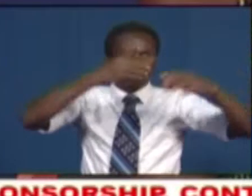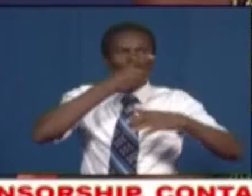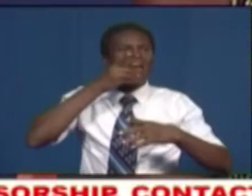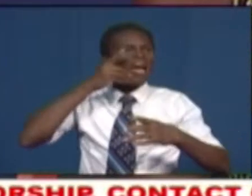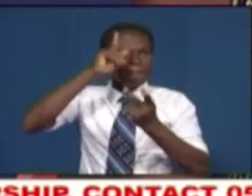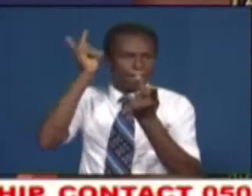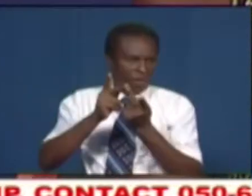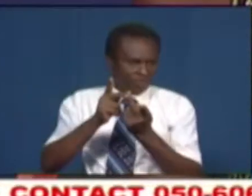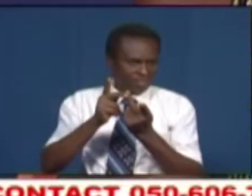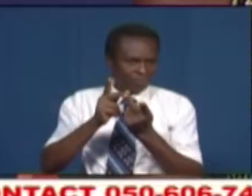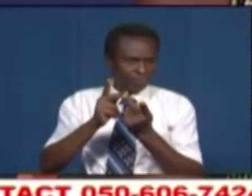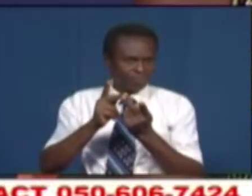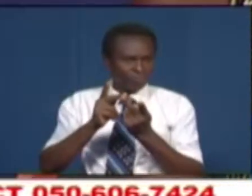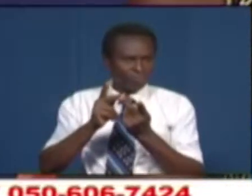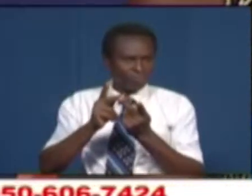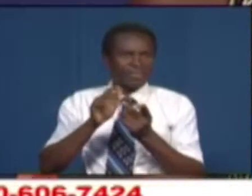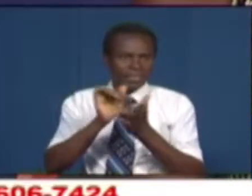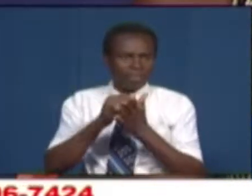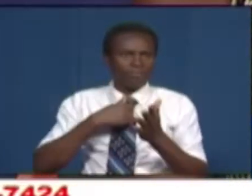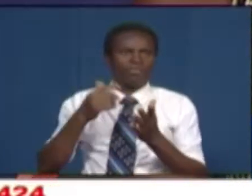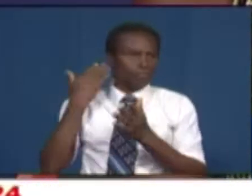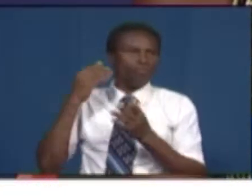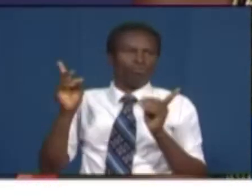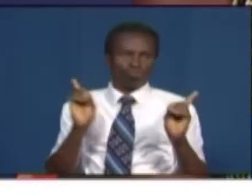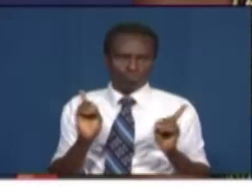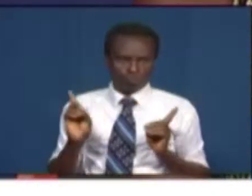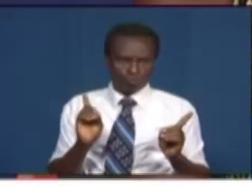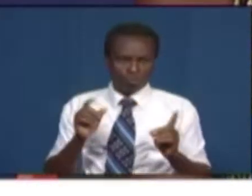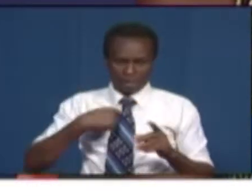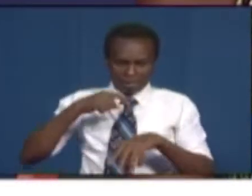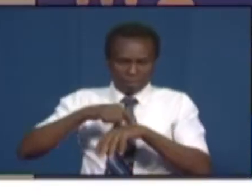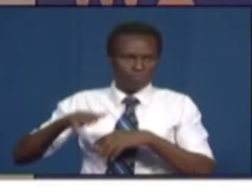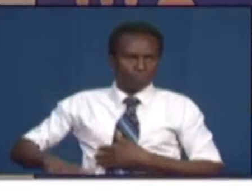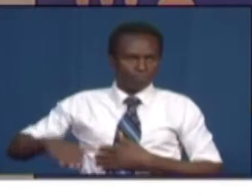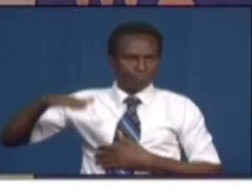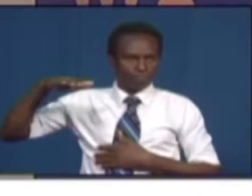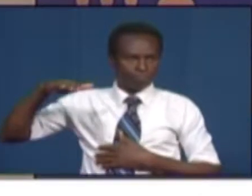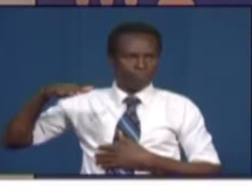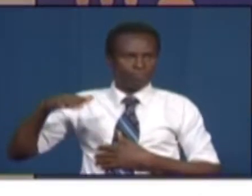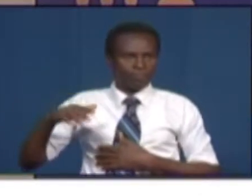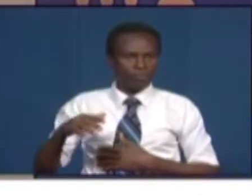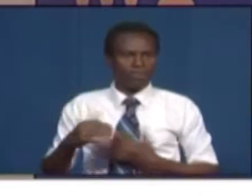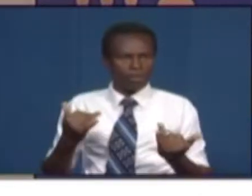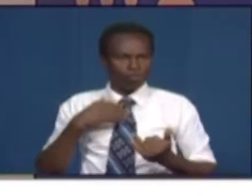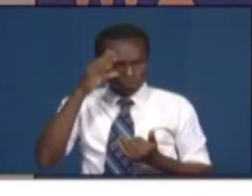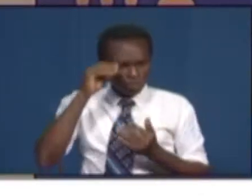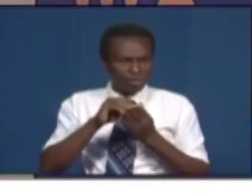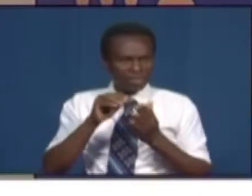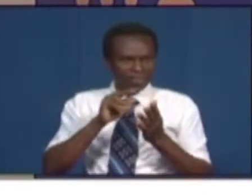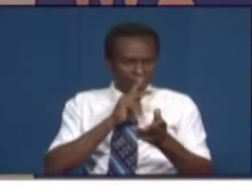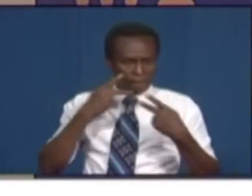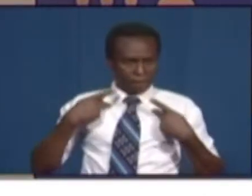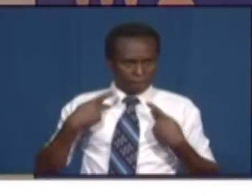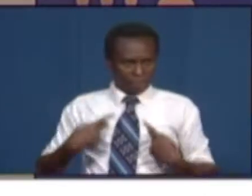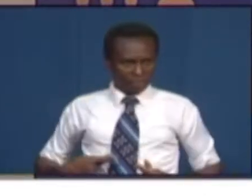body. So personally, those are some of the things that I did. And we know that one of the critical areas of personal hygiene is also